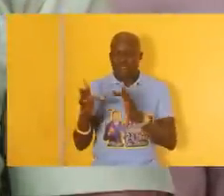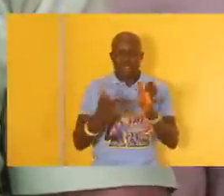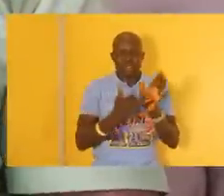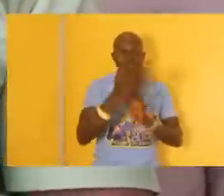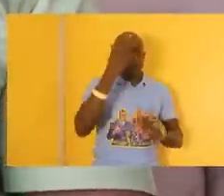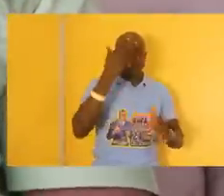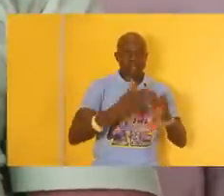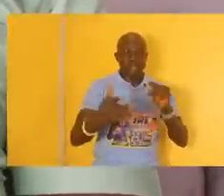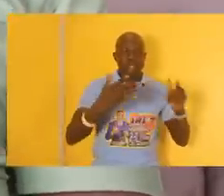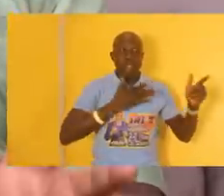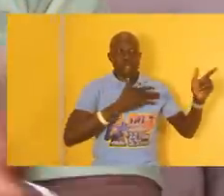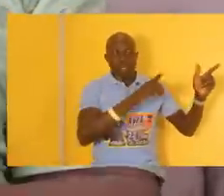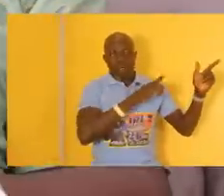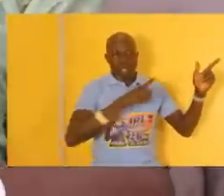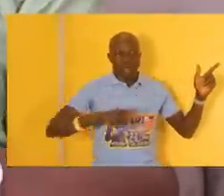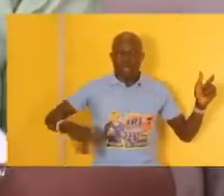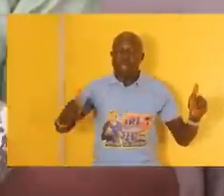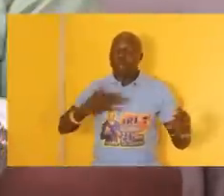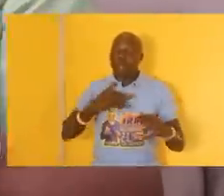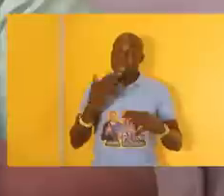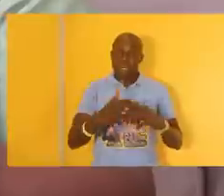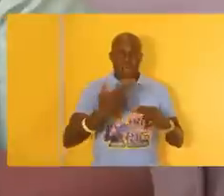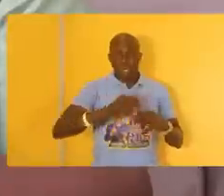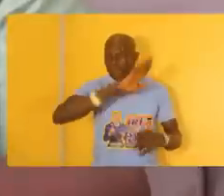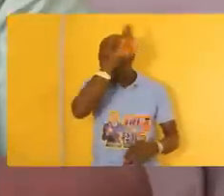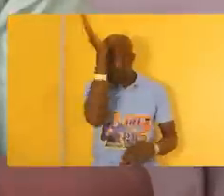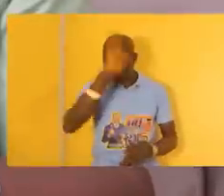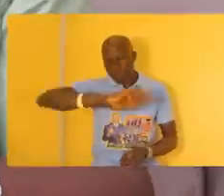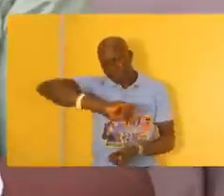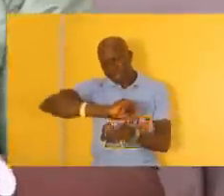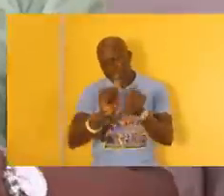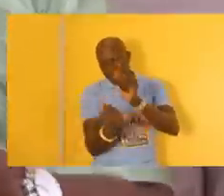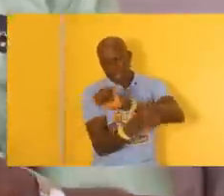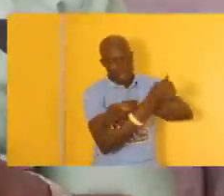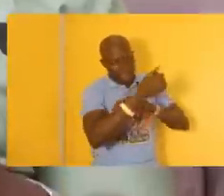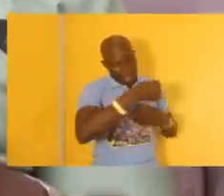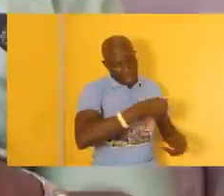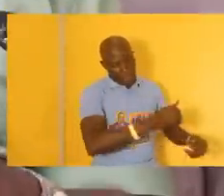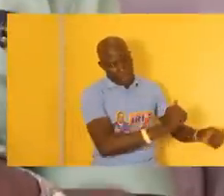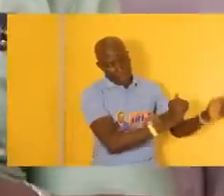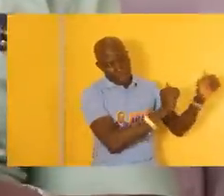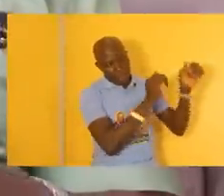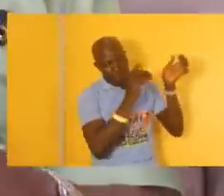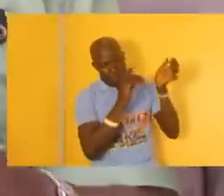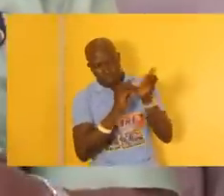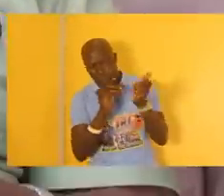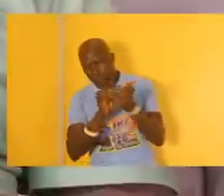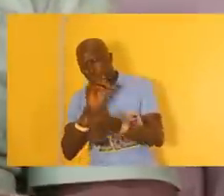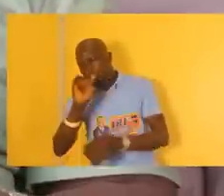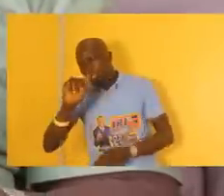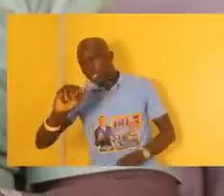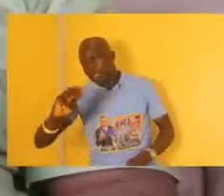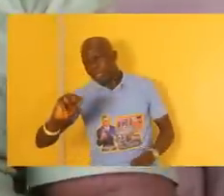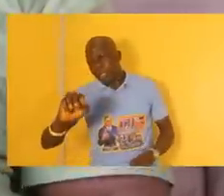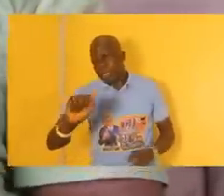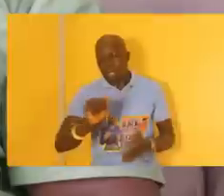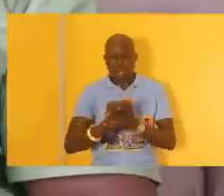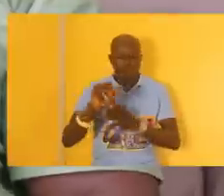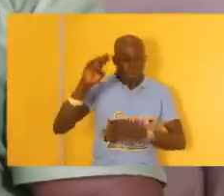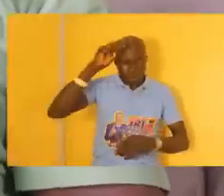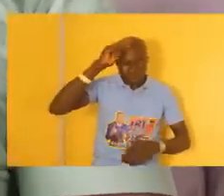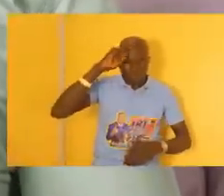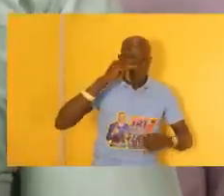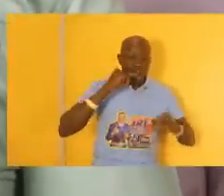King. In Jesus' name alone. My name never changed. Apostle. He's apostle. Dr. SMO